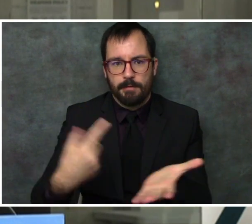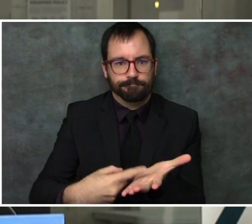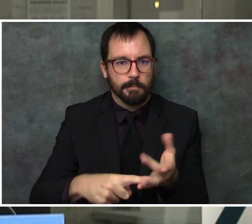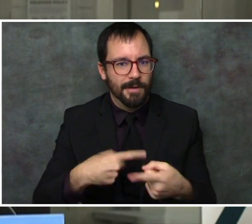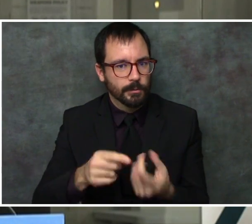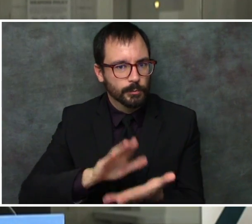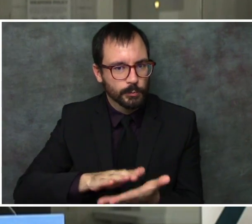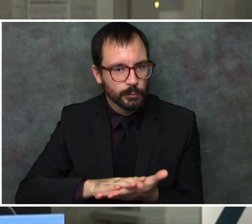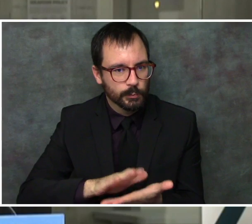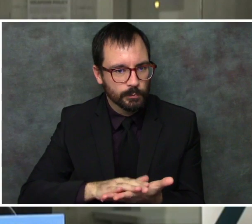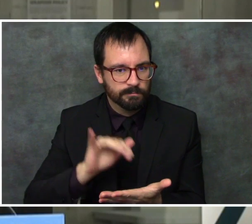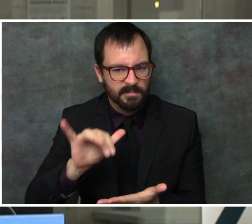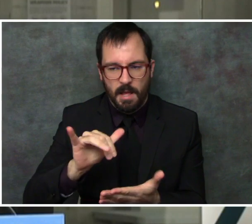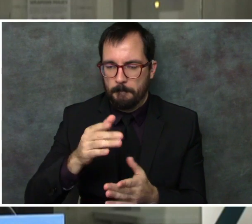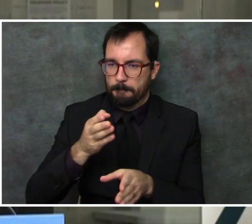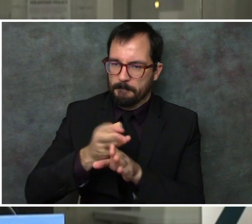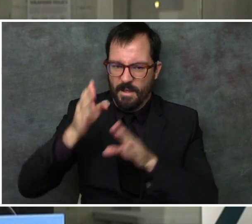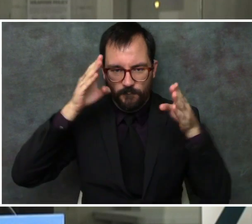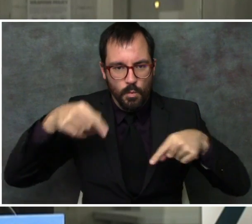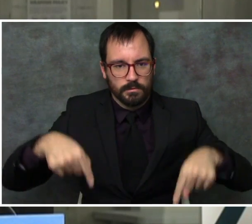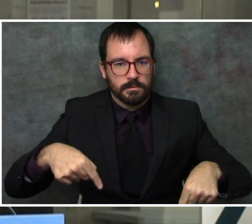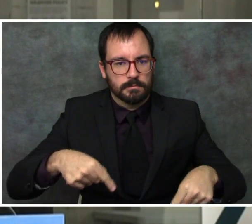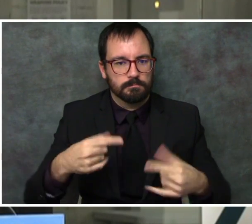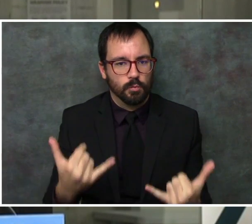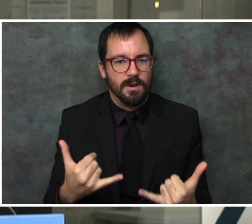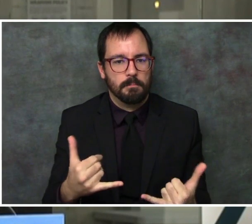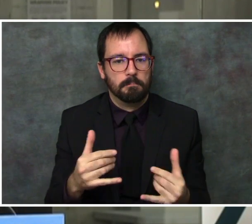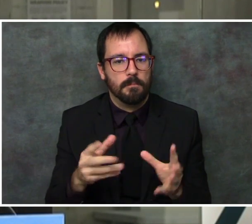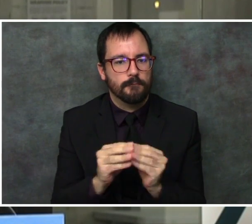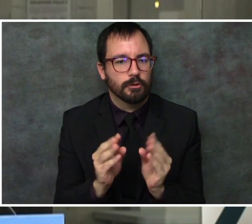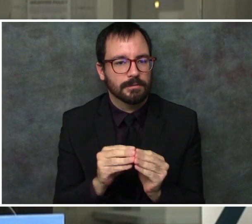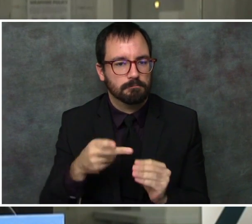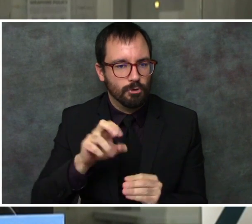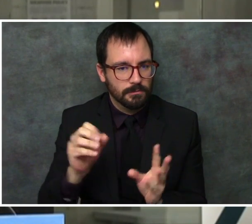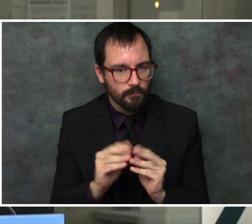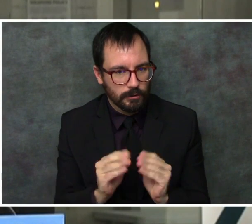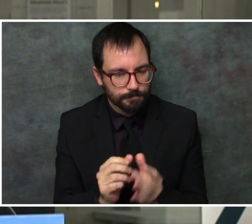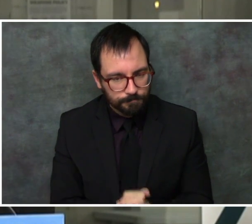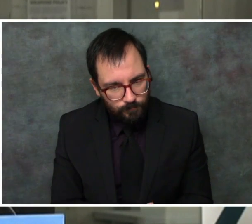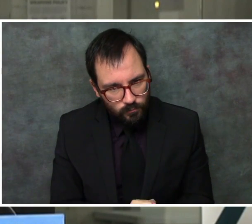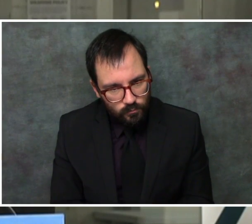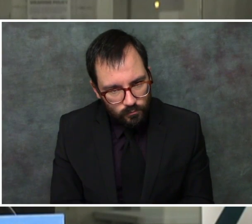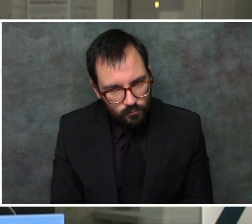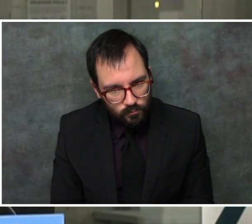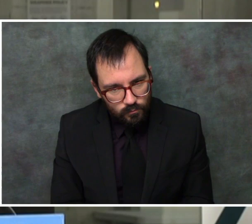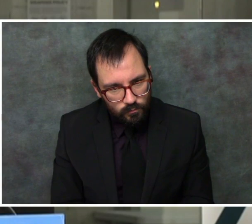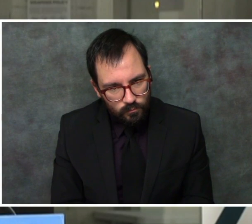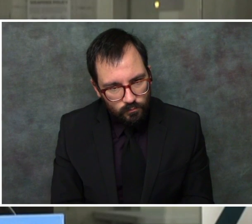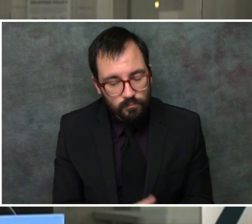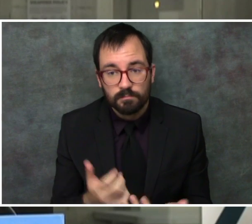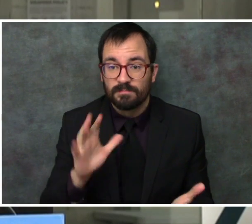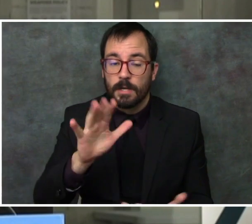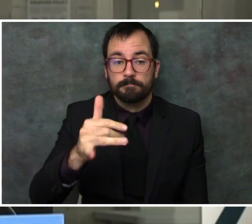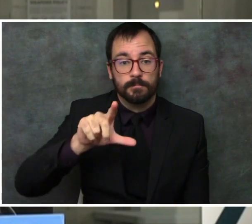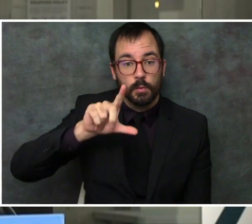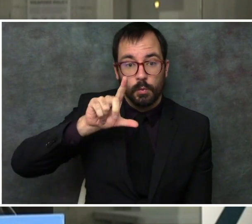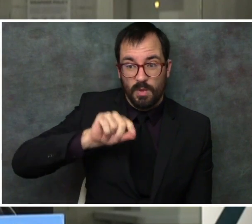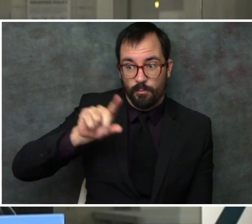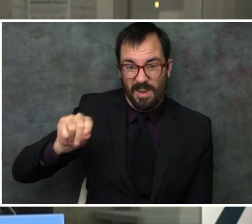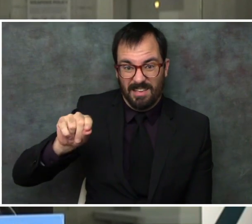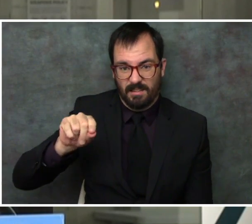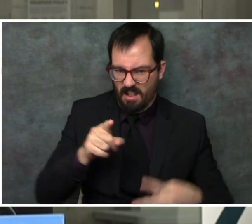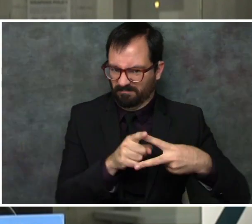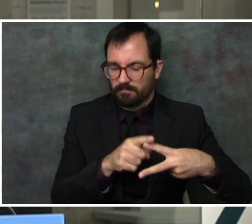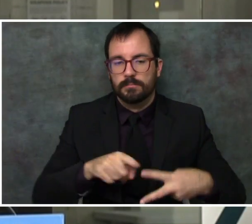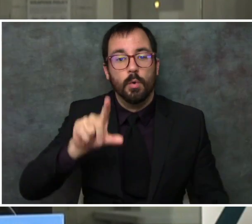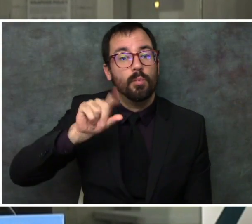the main takeaway from today's press conference. The first thing is that the 2020 census, October 31st is the final